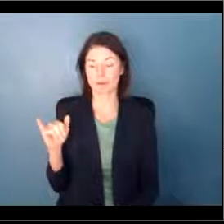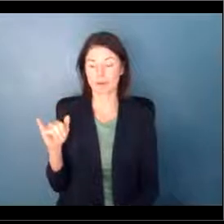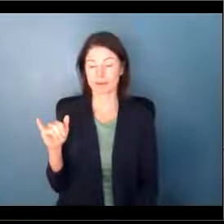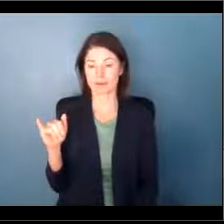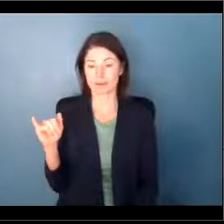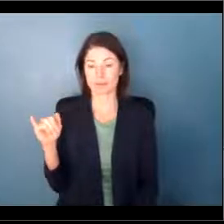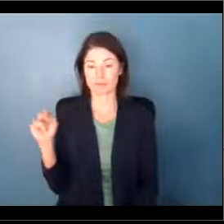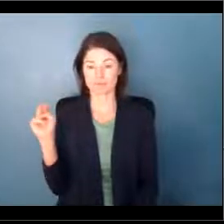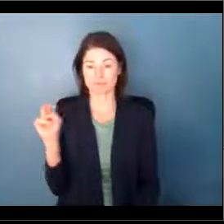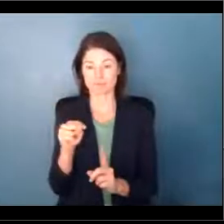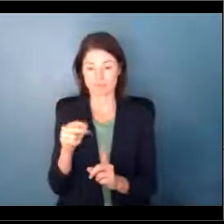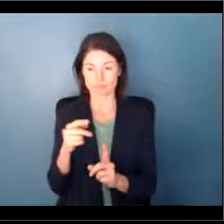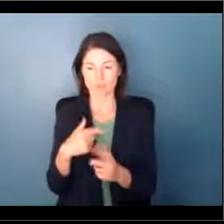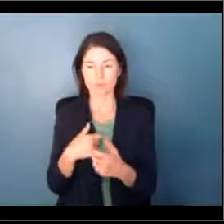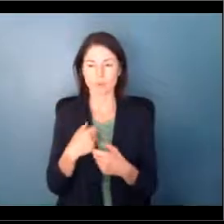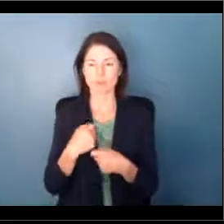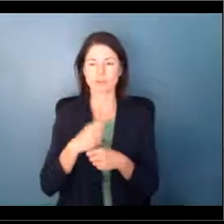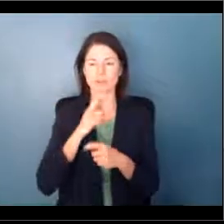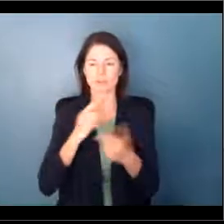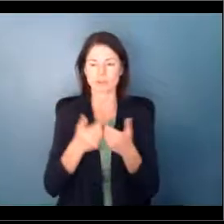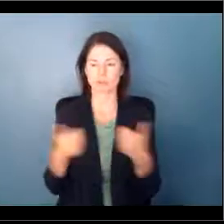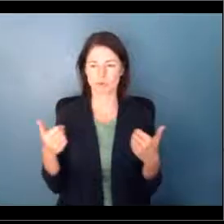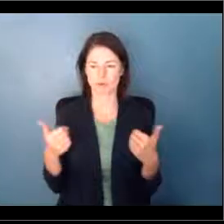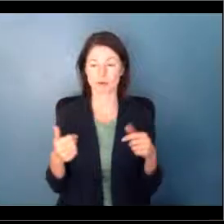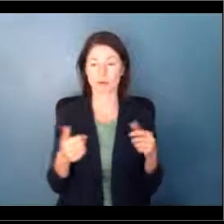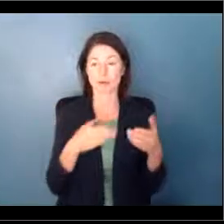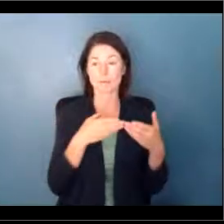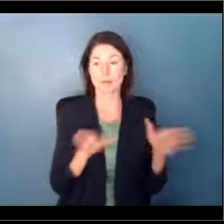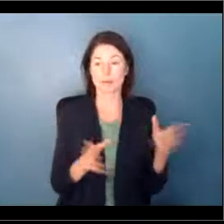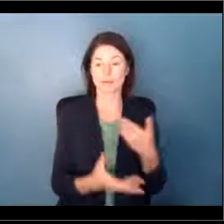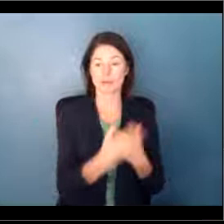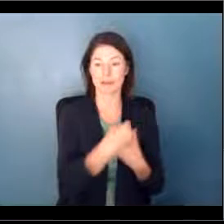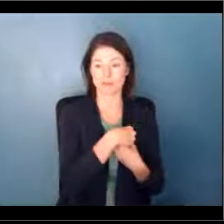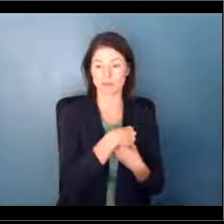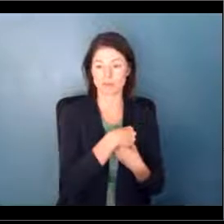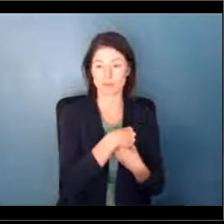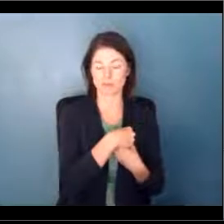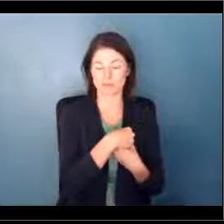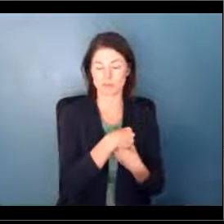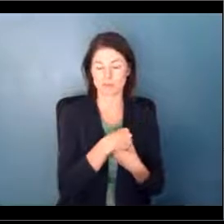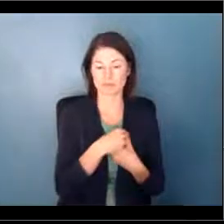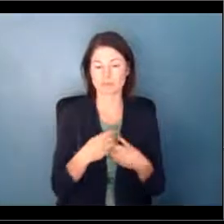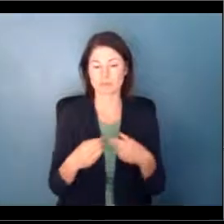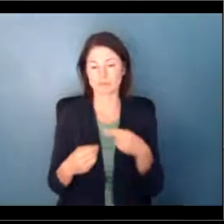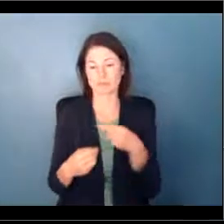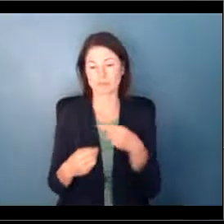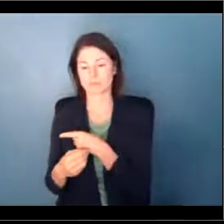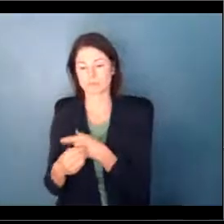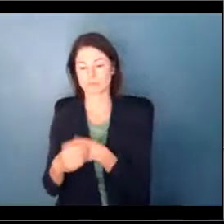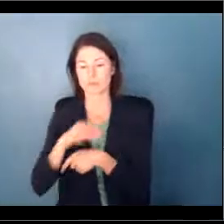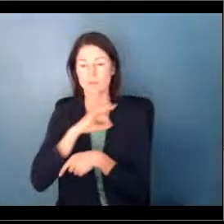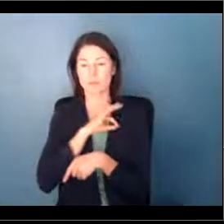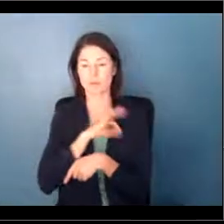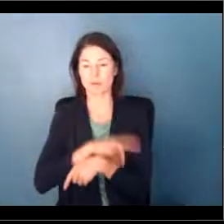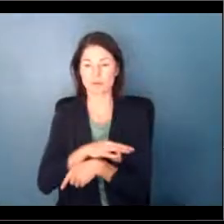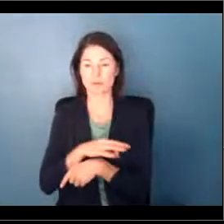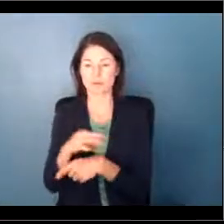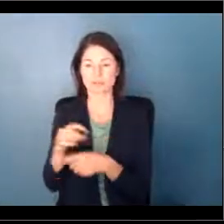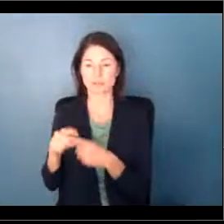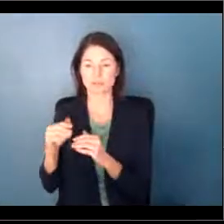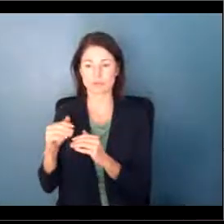we're differentiating the public engagement versus benefits to